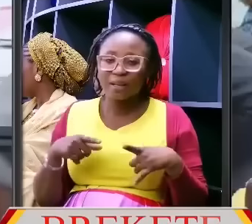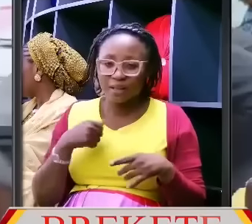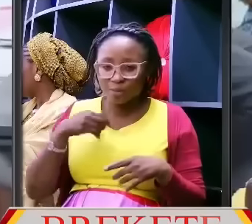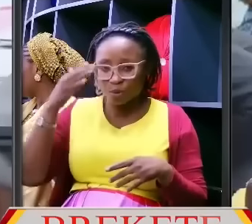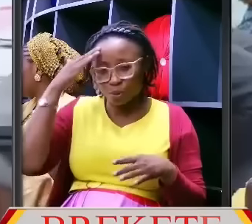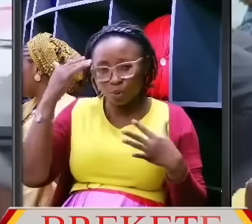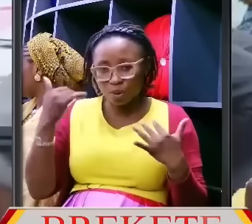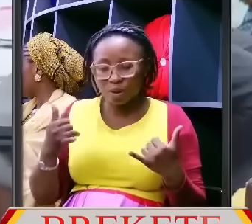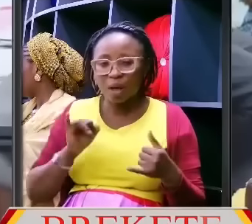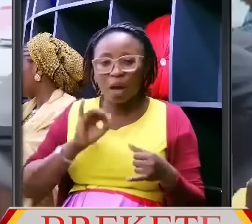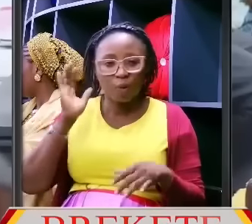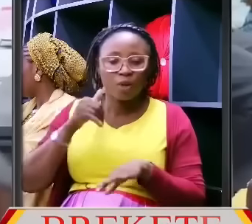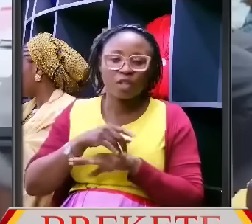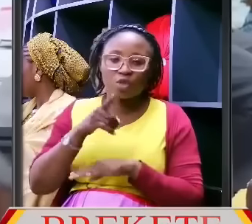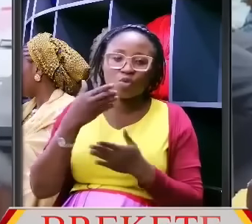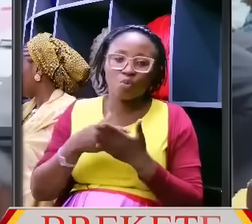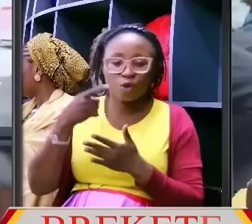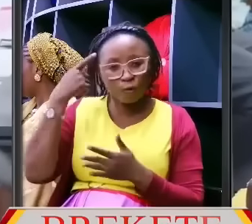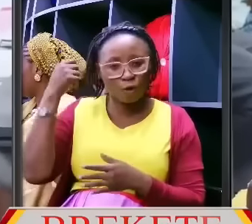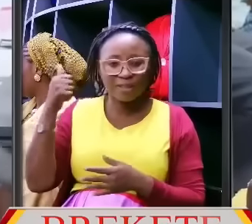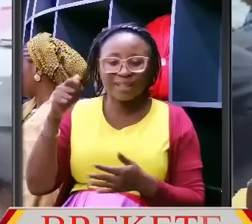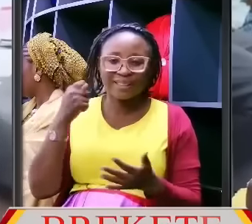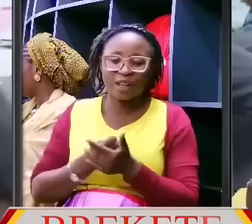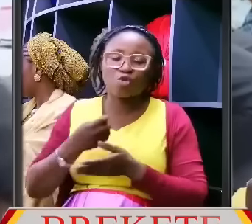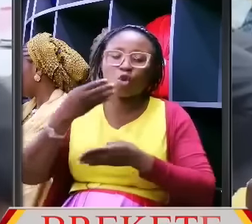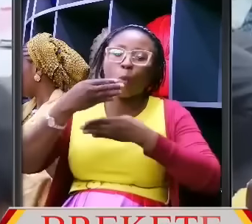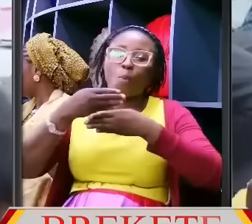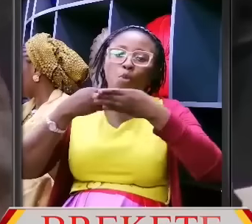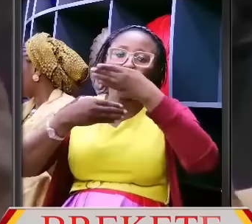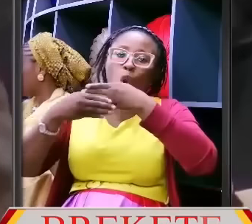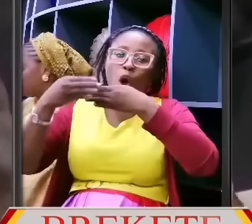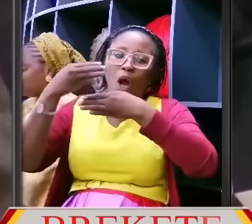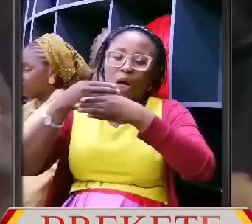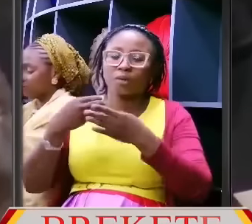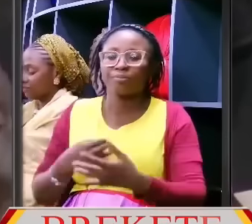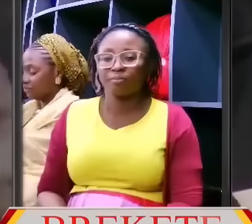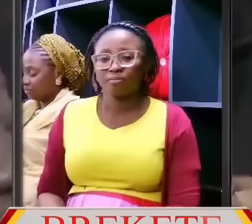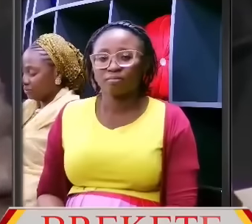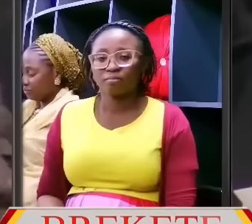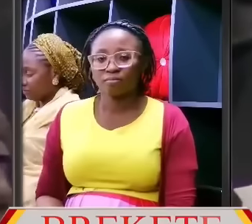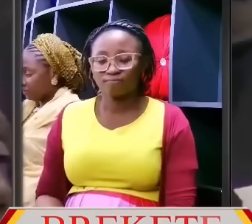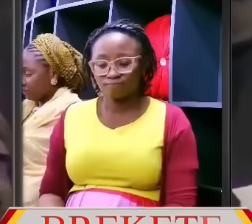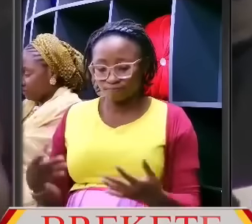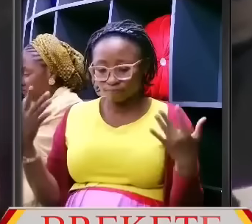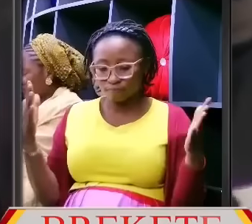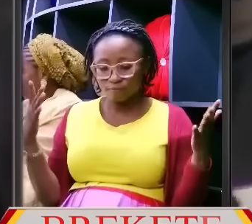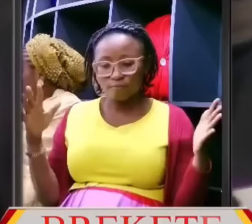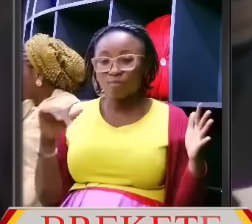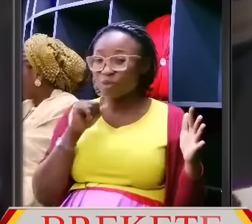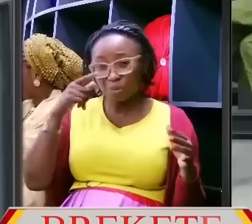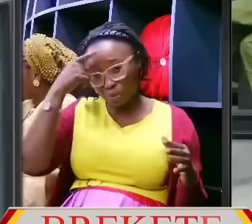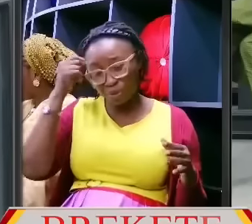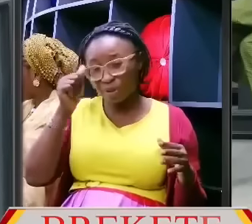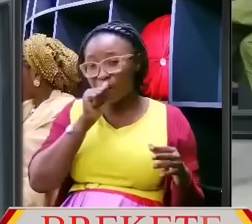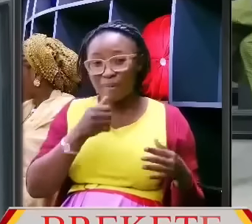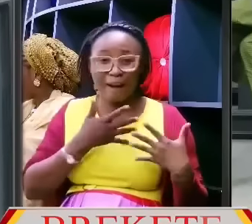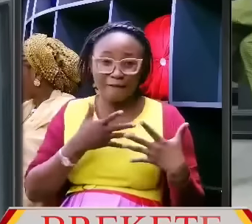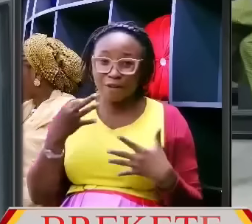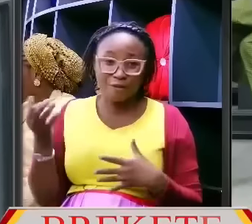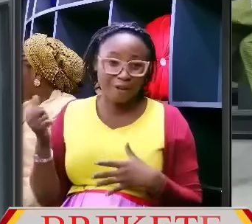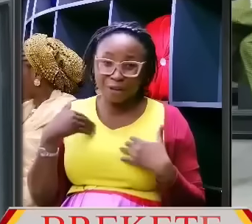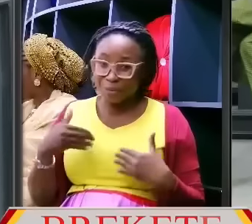me know. I will send you money for 10,000 blocks. Thank you, sir. Not because I'm afraid